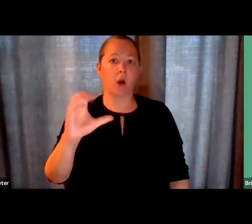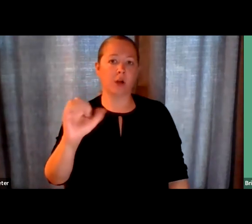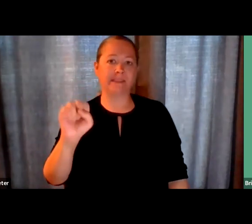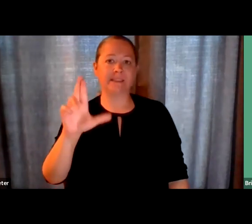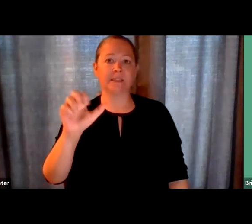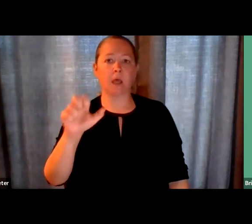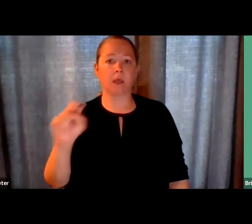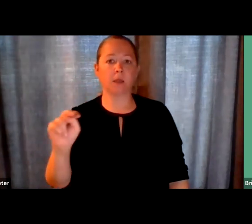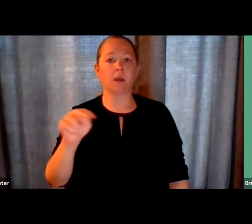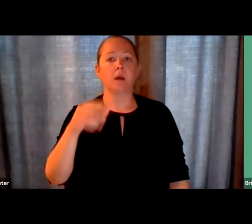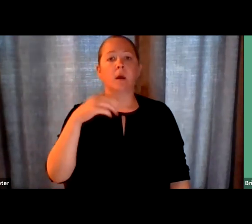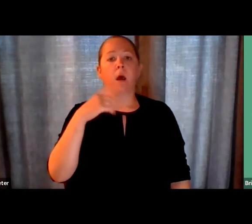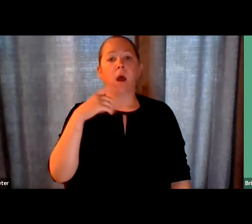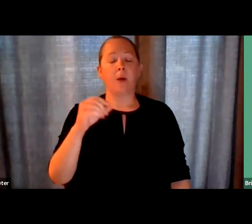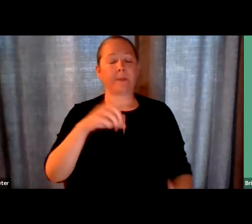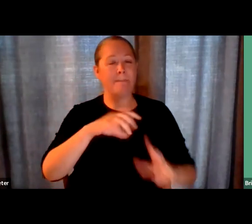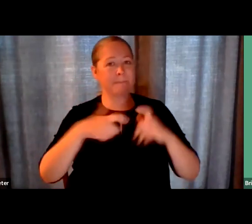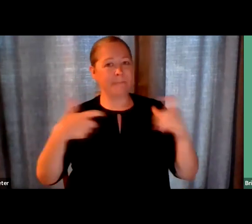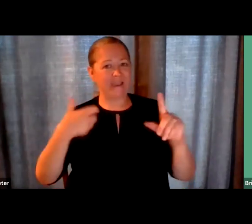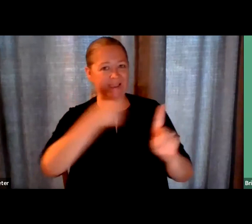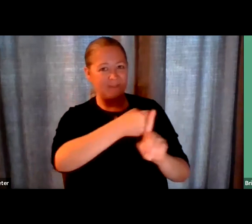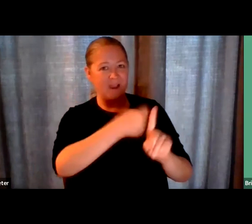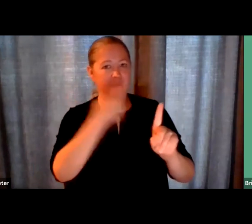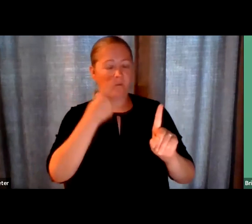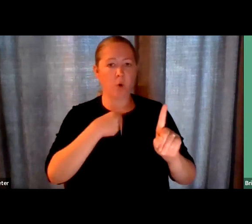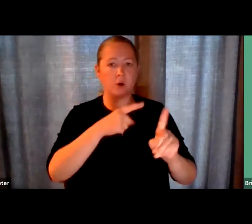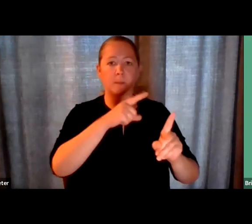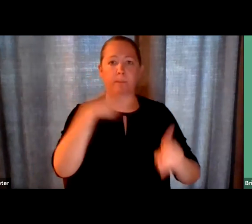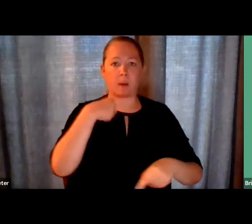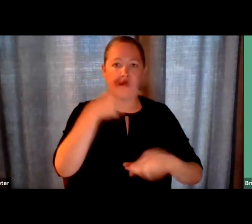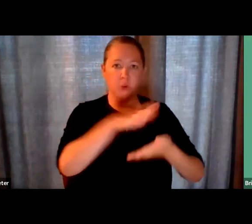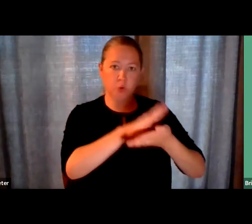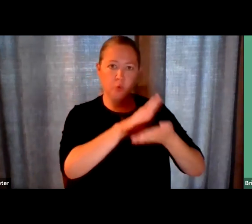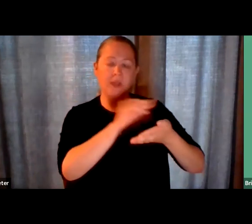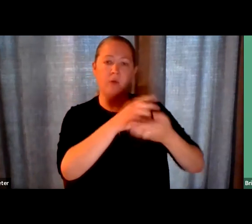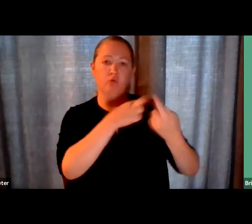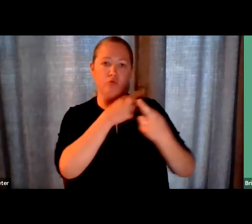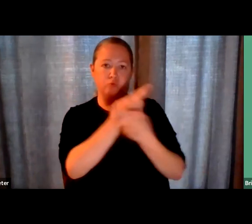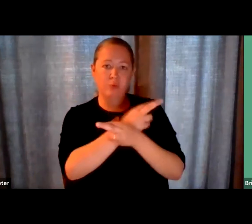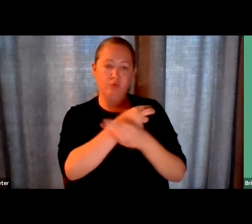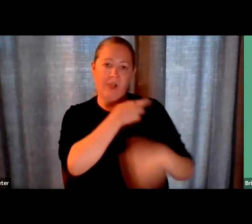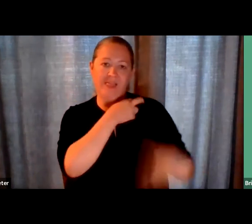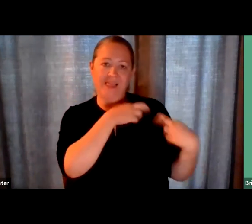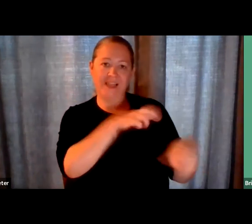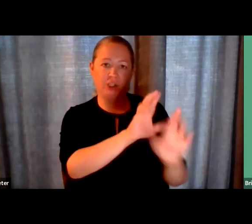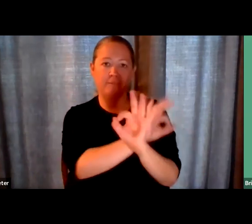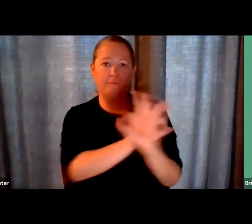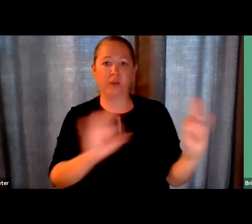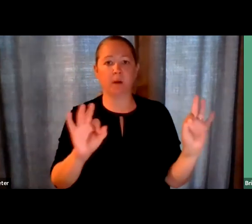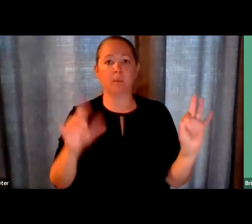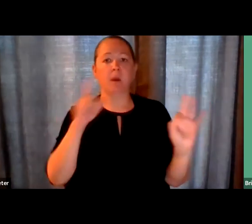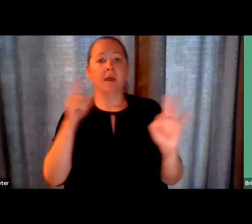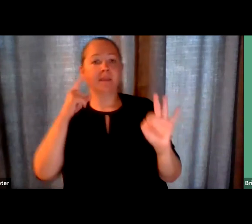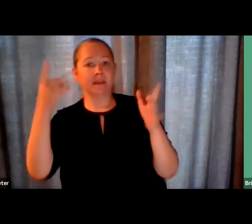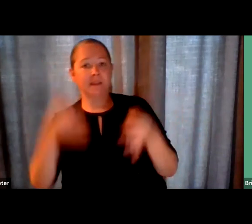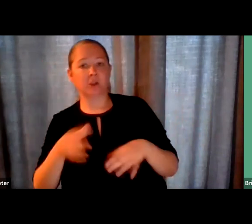to public schools and religious freedom. The decision on Friday in the Dobbs case, taking